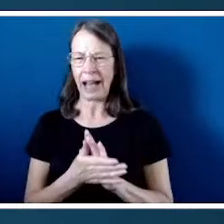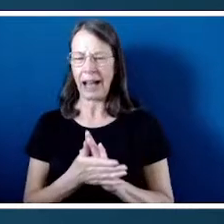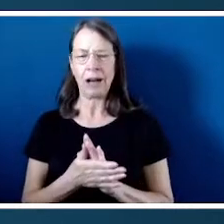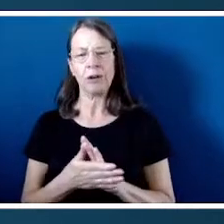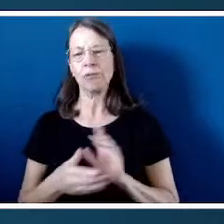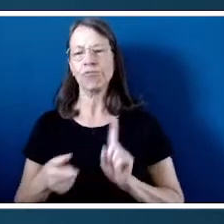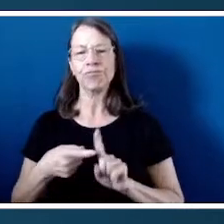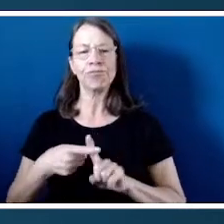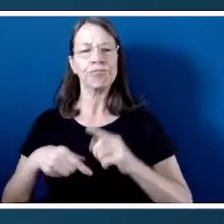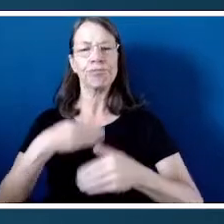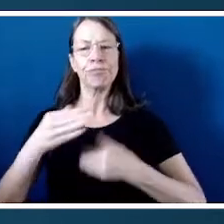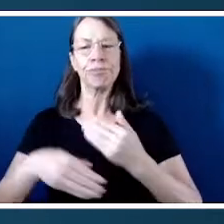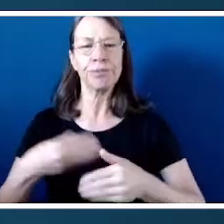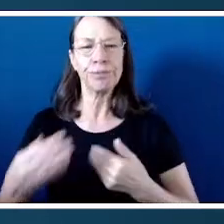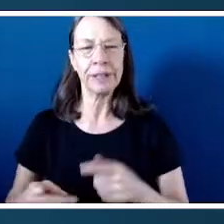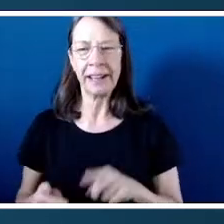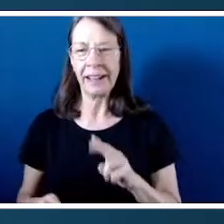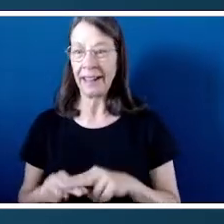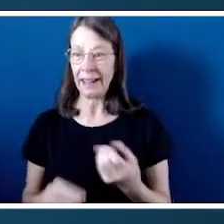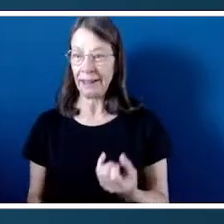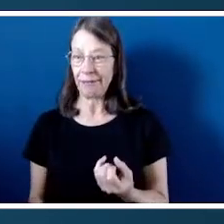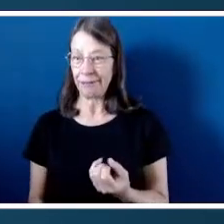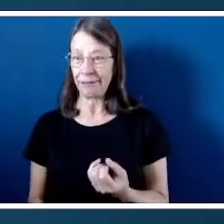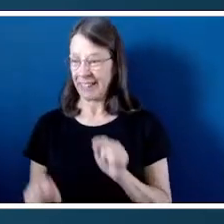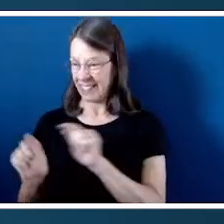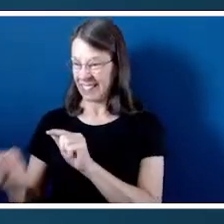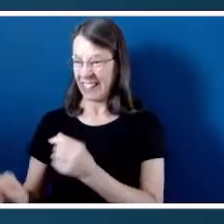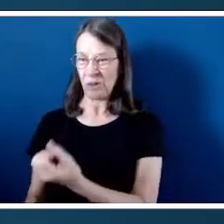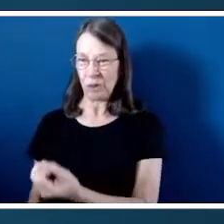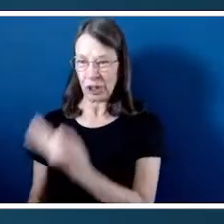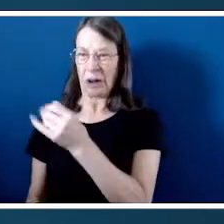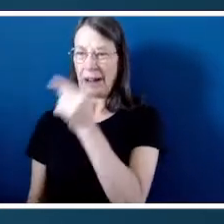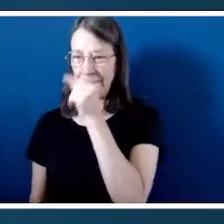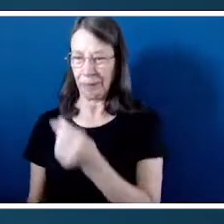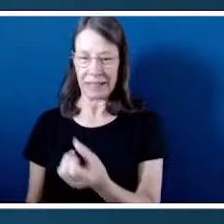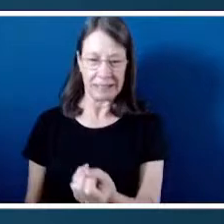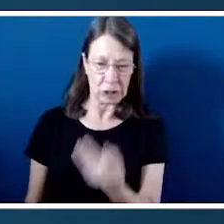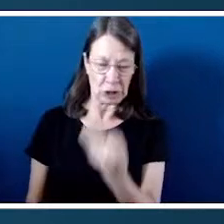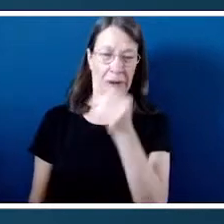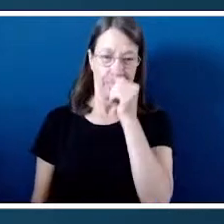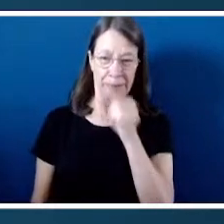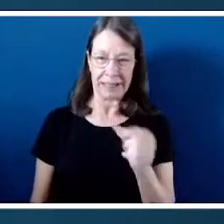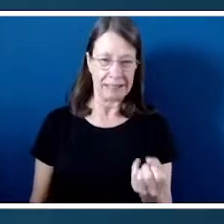if we lack capacity across so many areas.